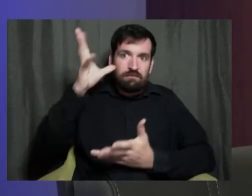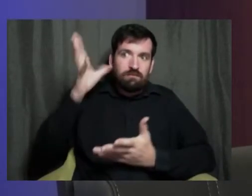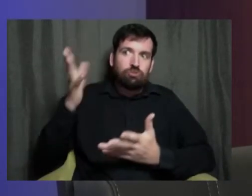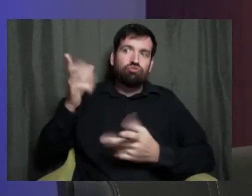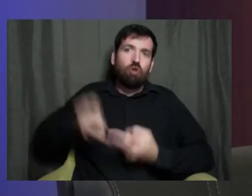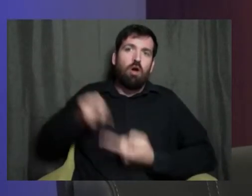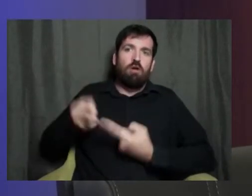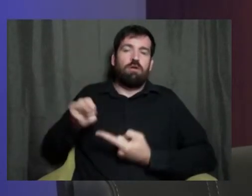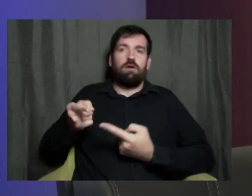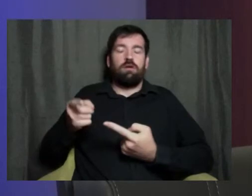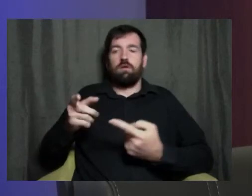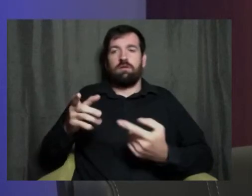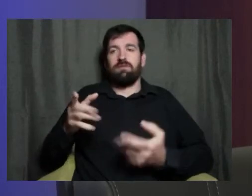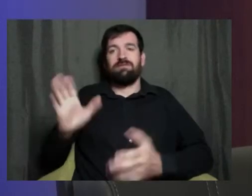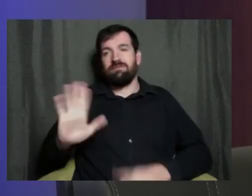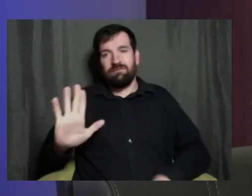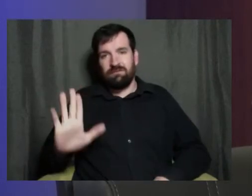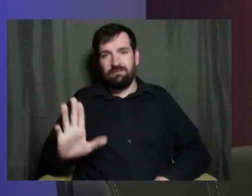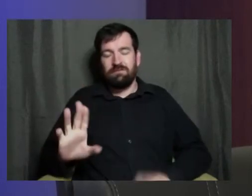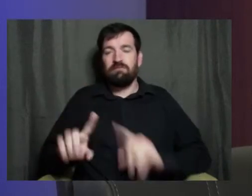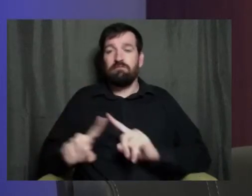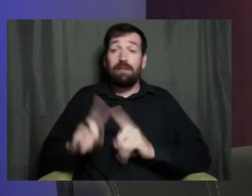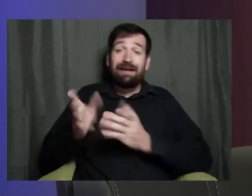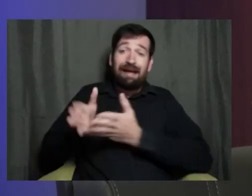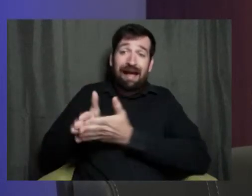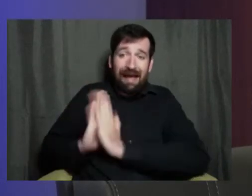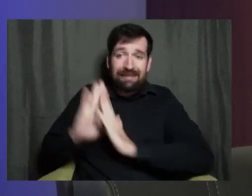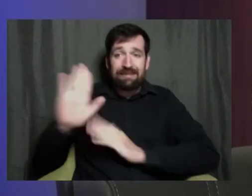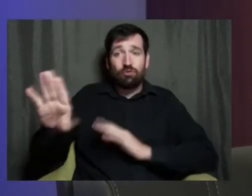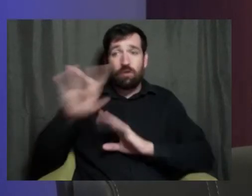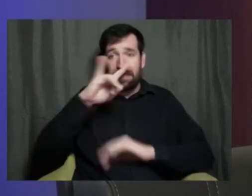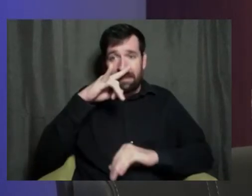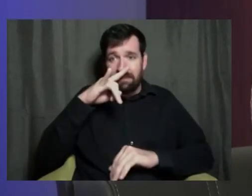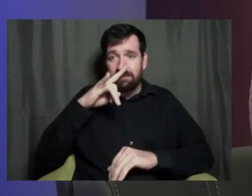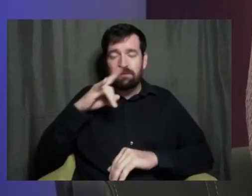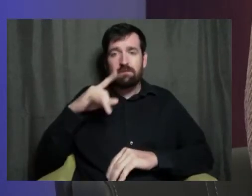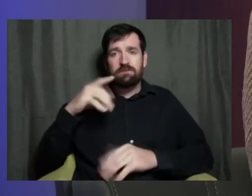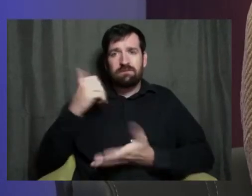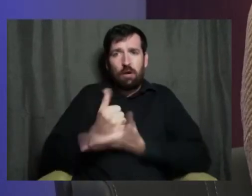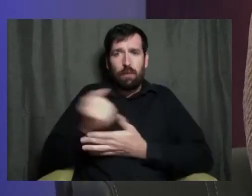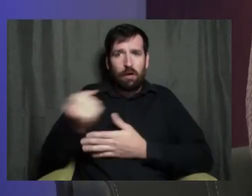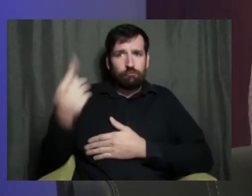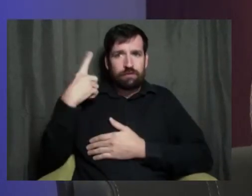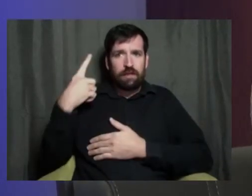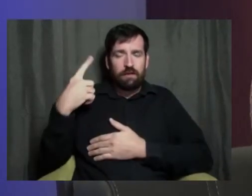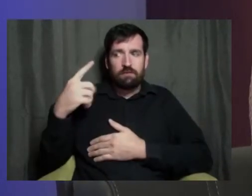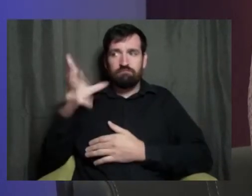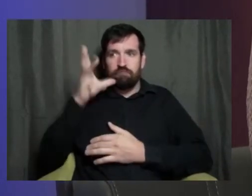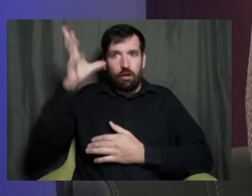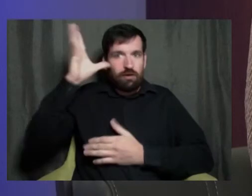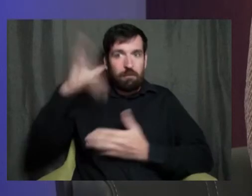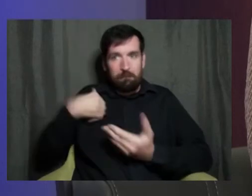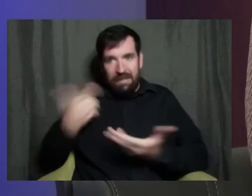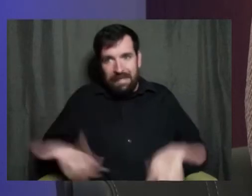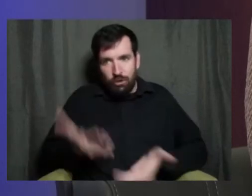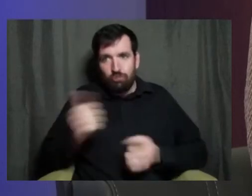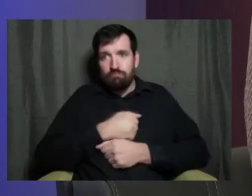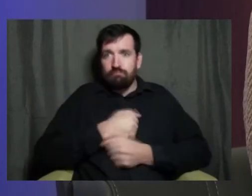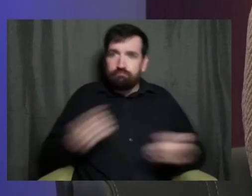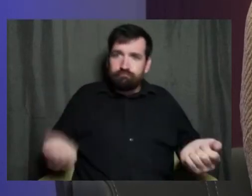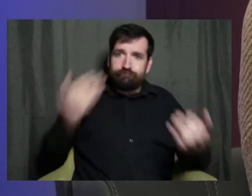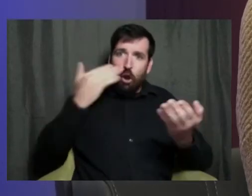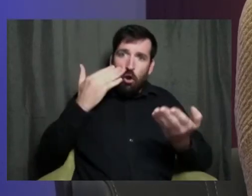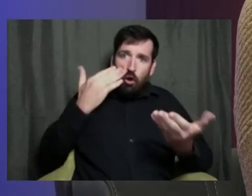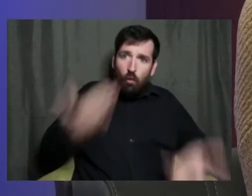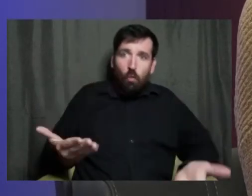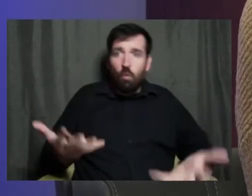suicidal thoughts. But by asking your kiddo, they get the chance to understand that, yes, as a parent, I'm here, I'm open, I want to talk about these things.